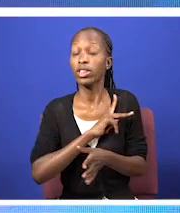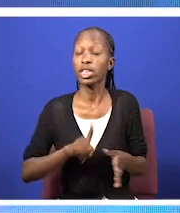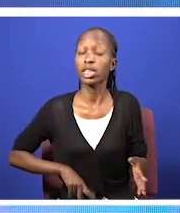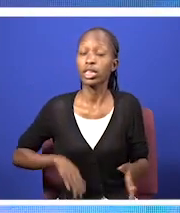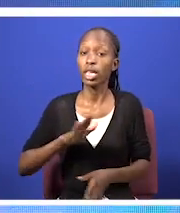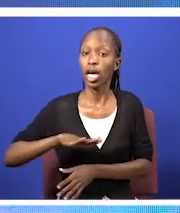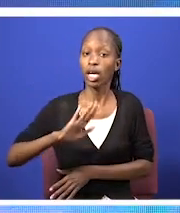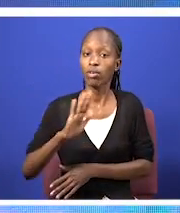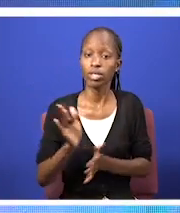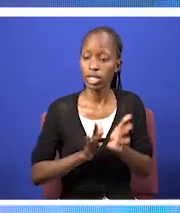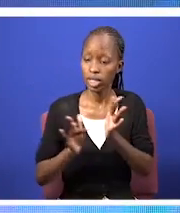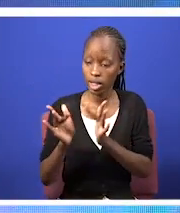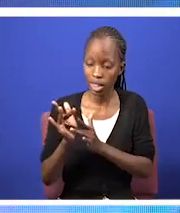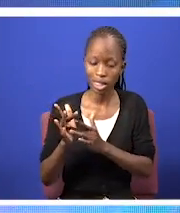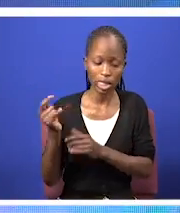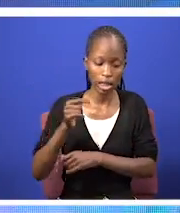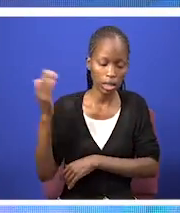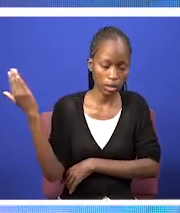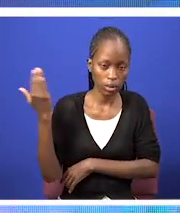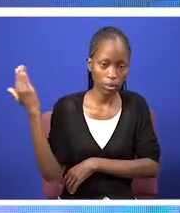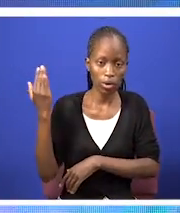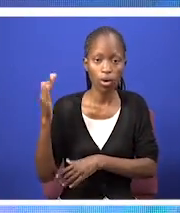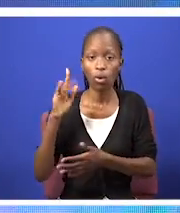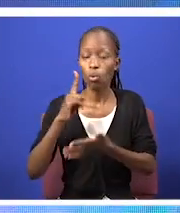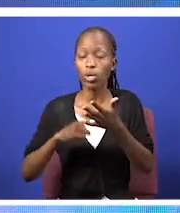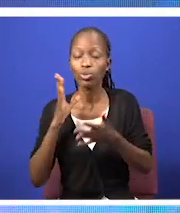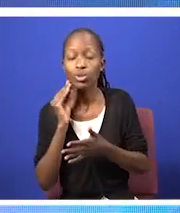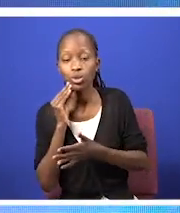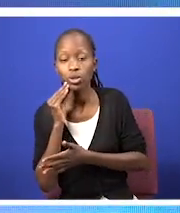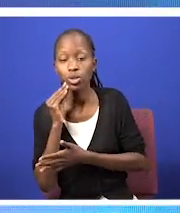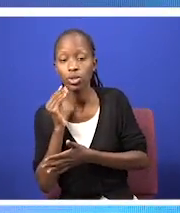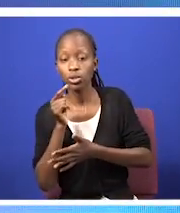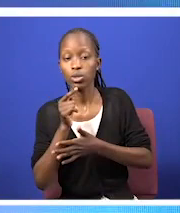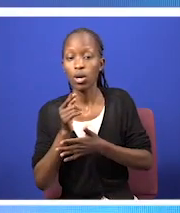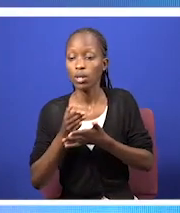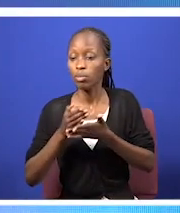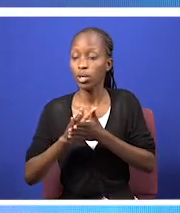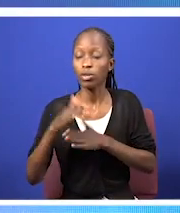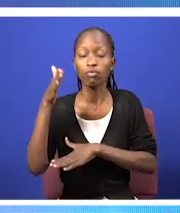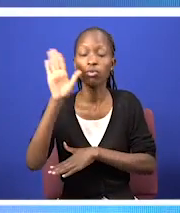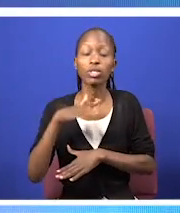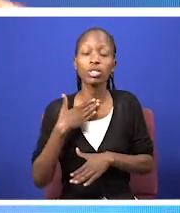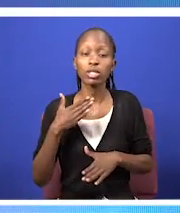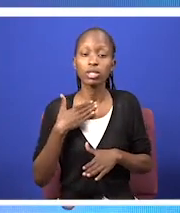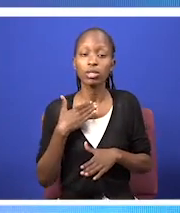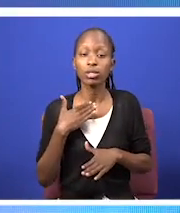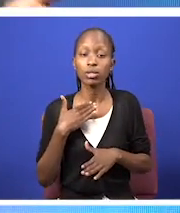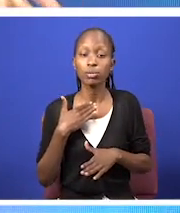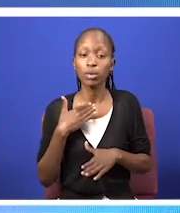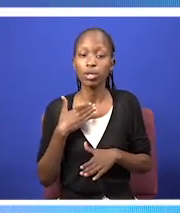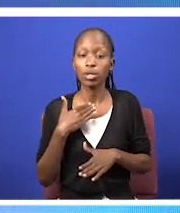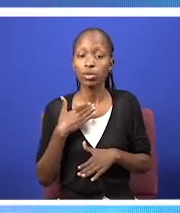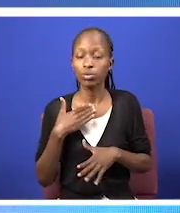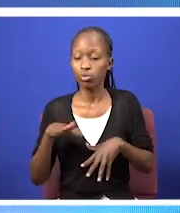kingdom. He came to preach the fact that all that you and I are experiencing is part of God's desire to reclaim